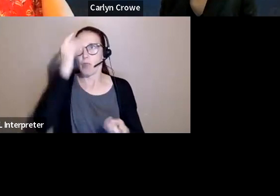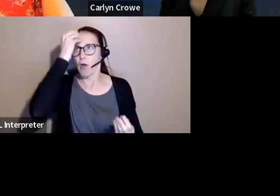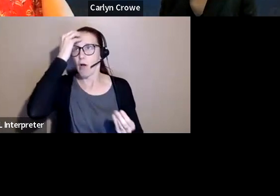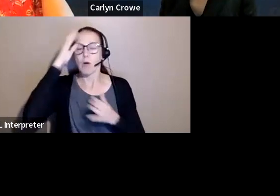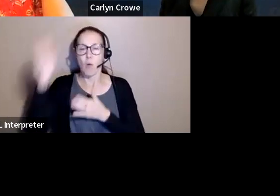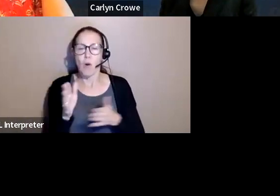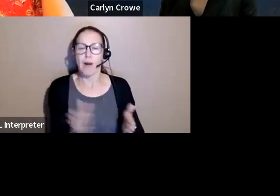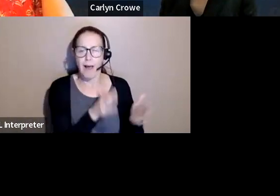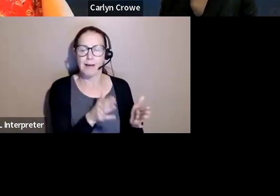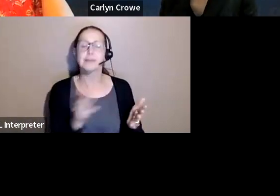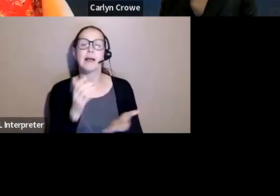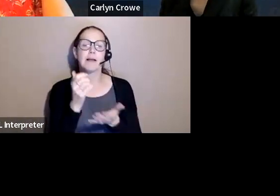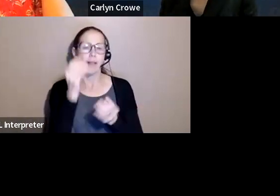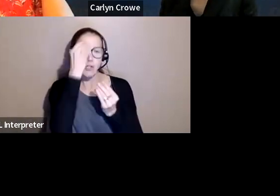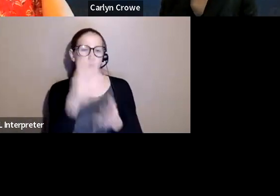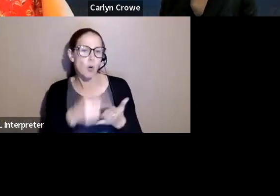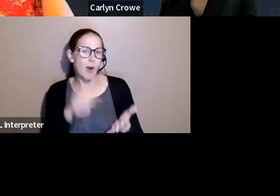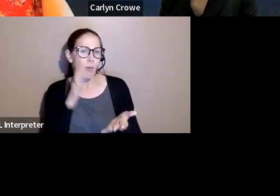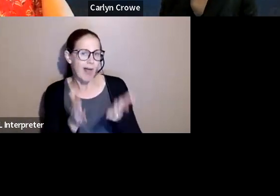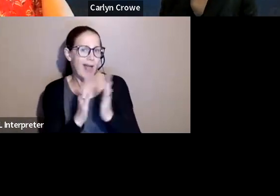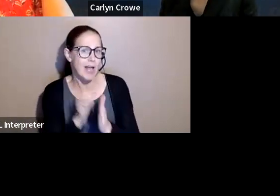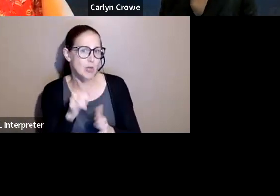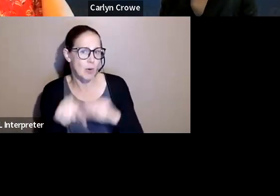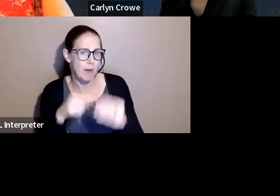about and kind of lets you know what I'm going to ask about.